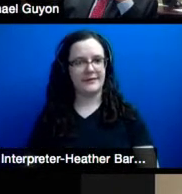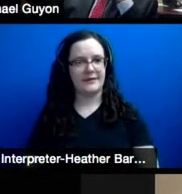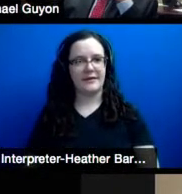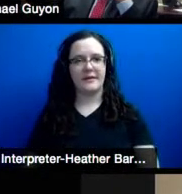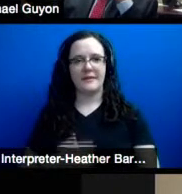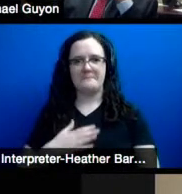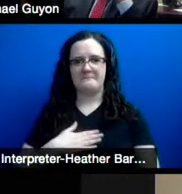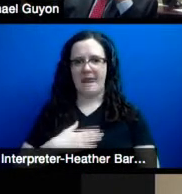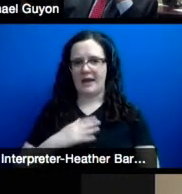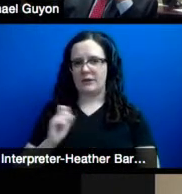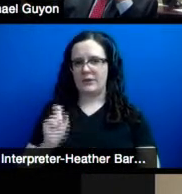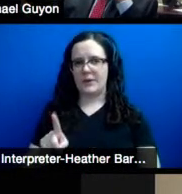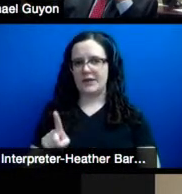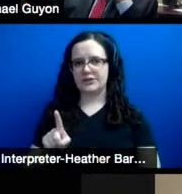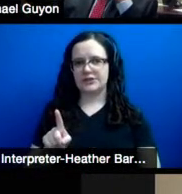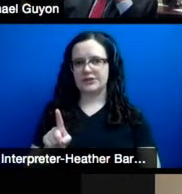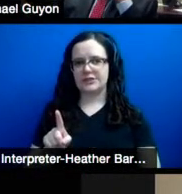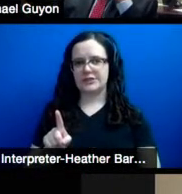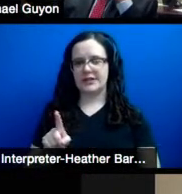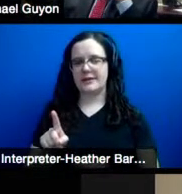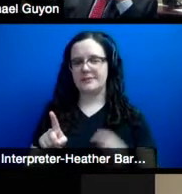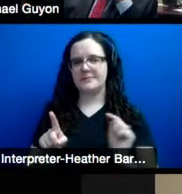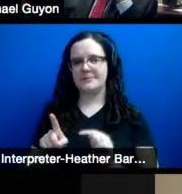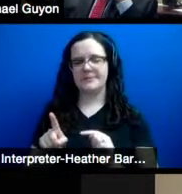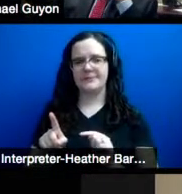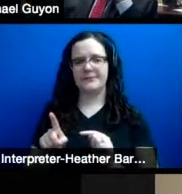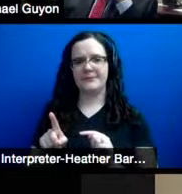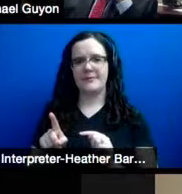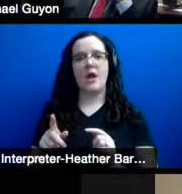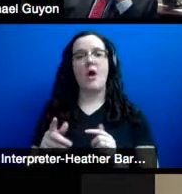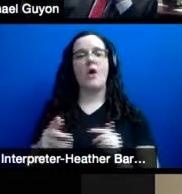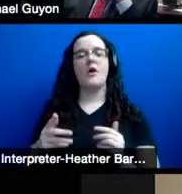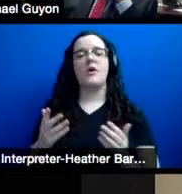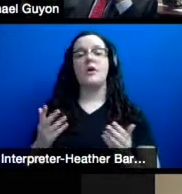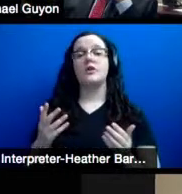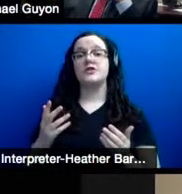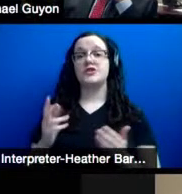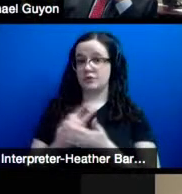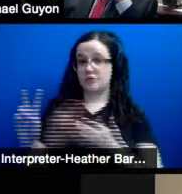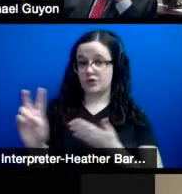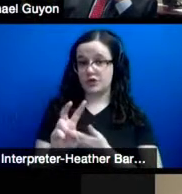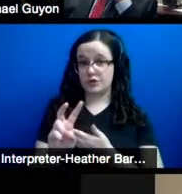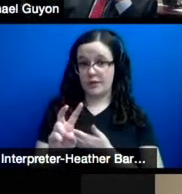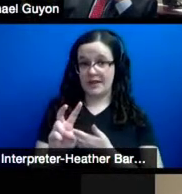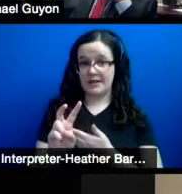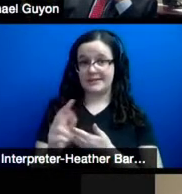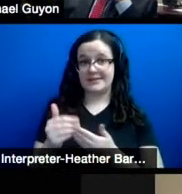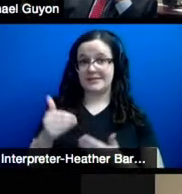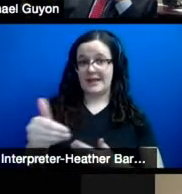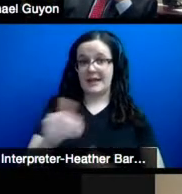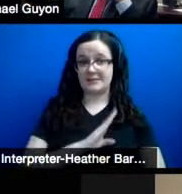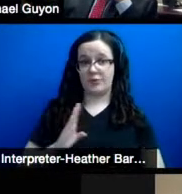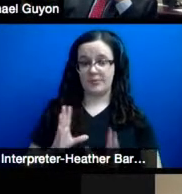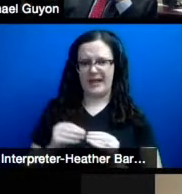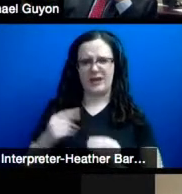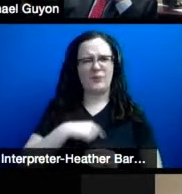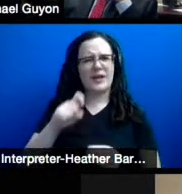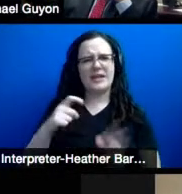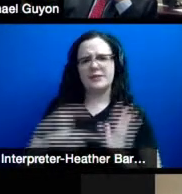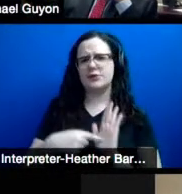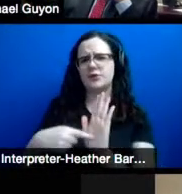question is really, what would we need to 2 weeks to the board in order to be able to